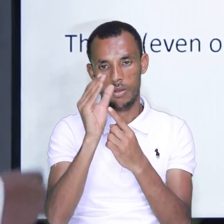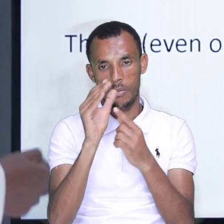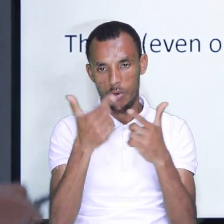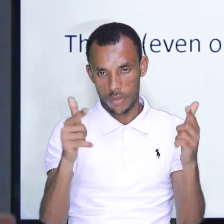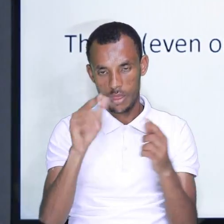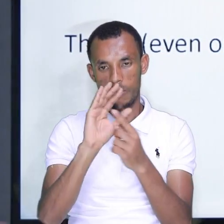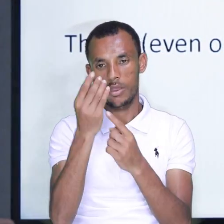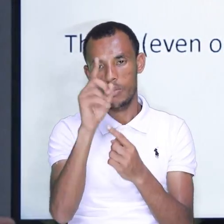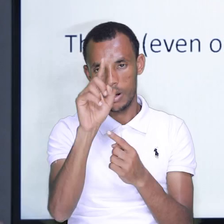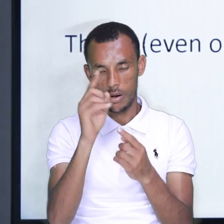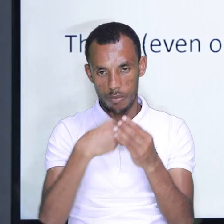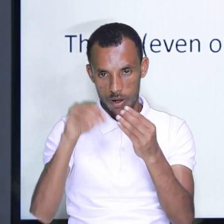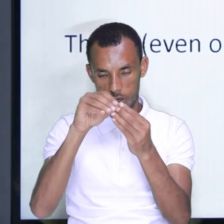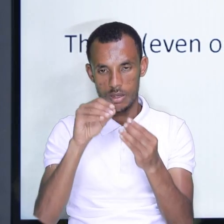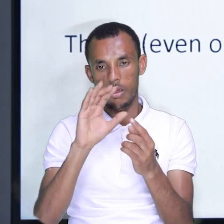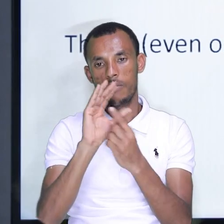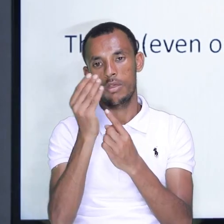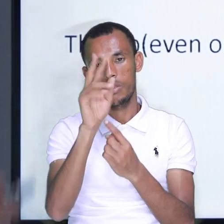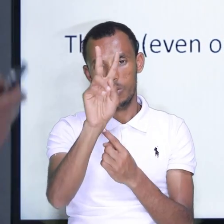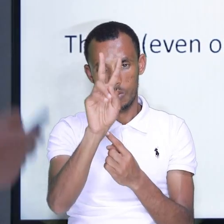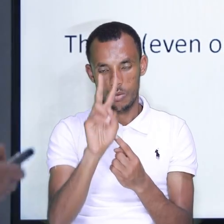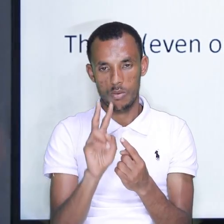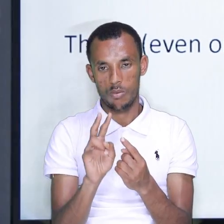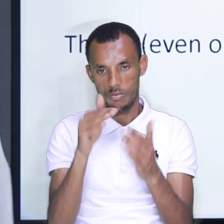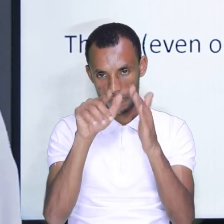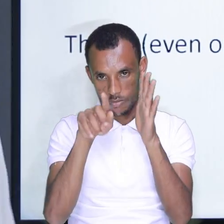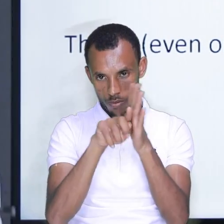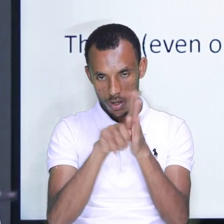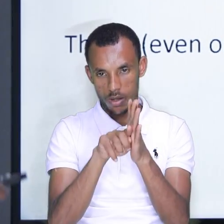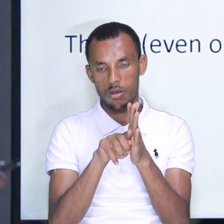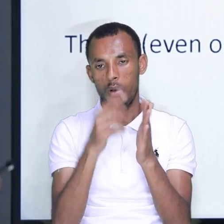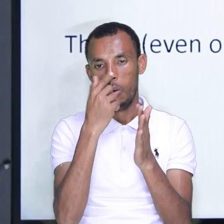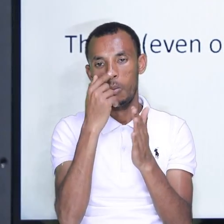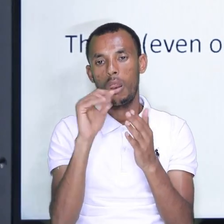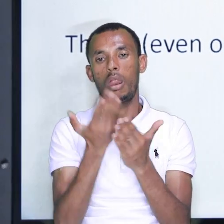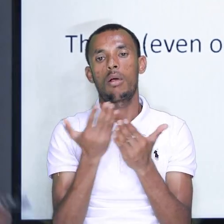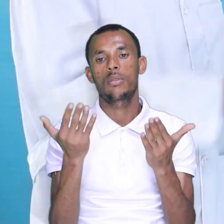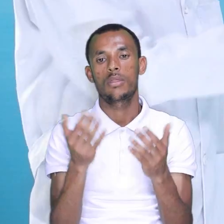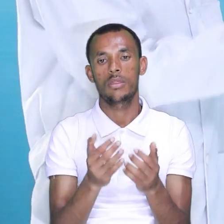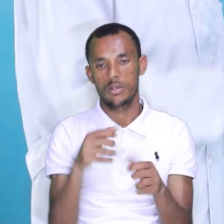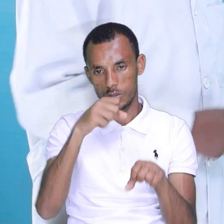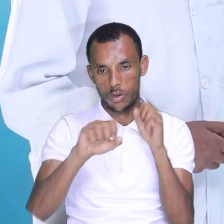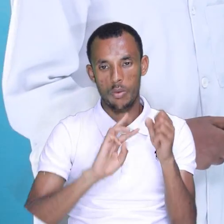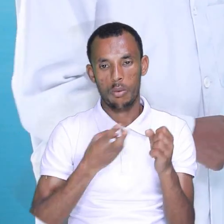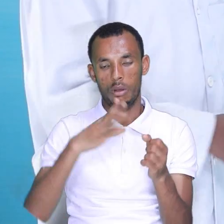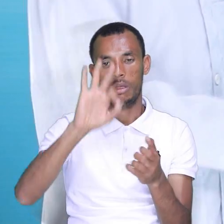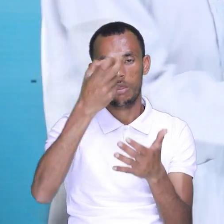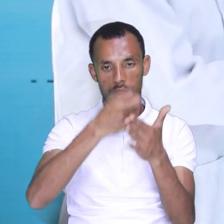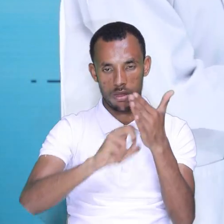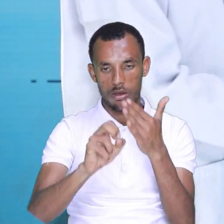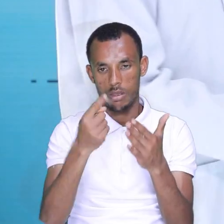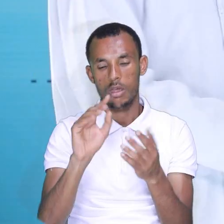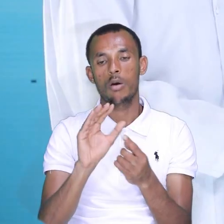probability of event 1 plus probability of event 2 minus their common element. So you will get a result.